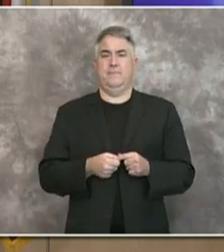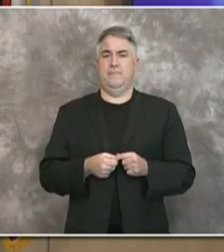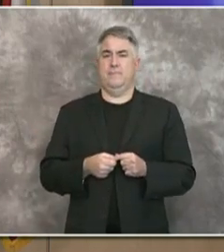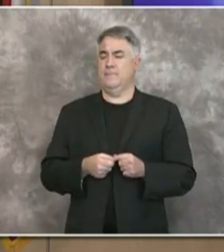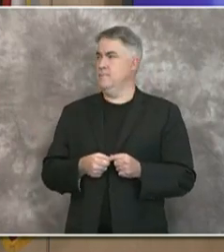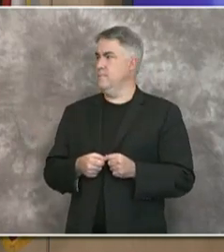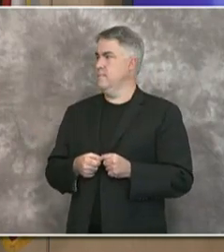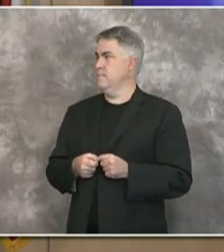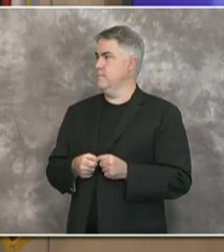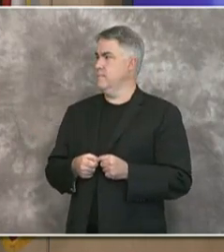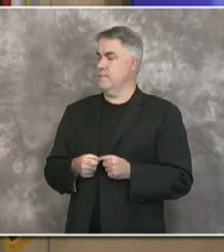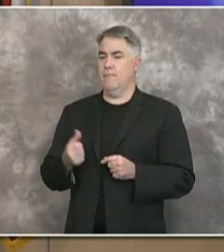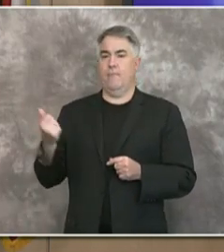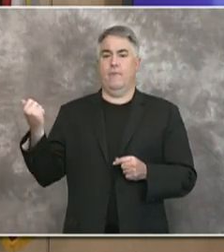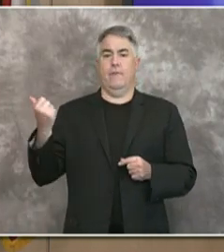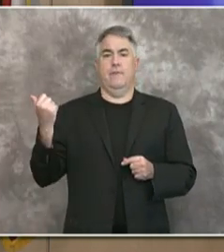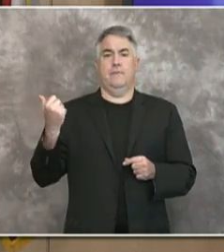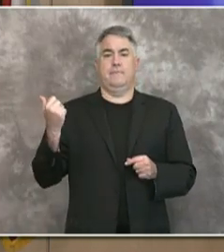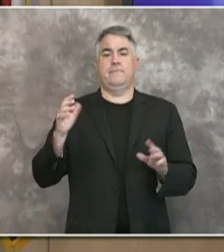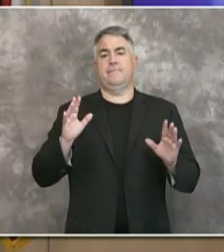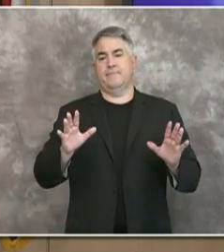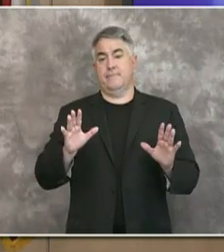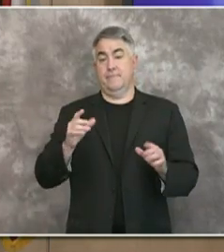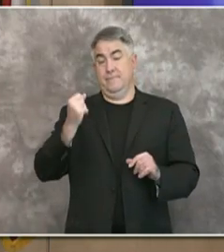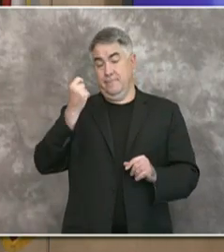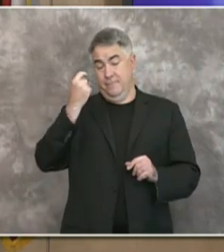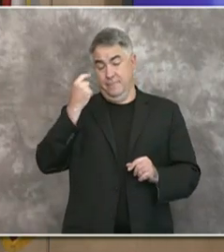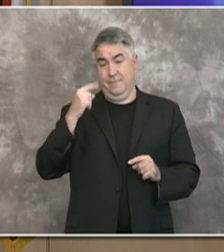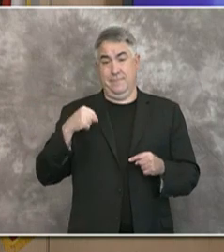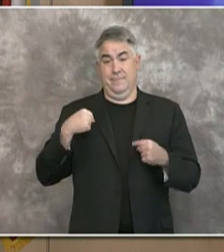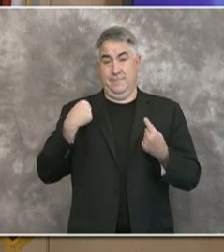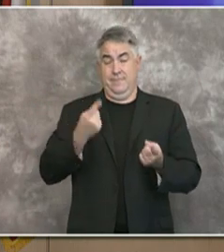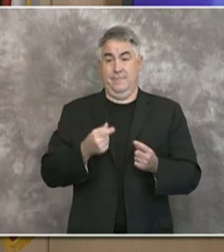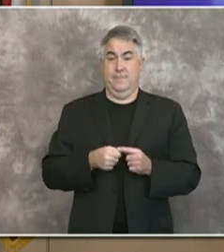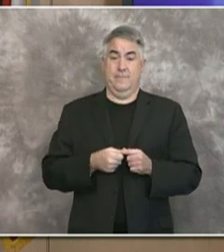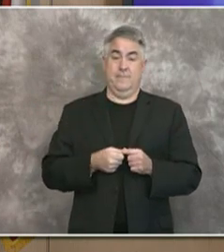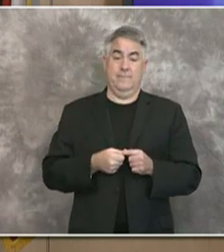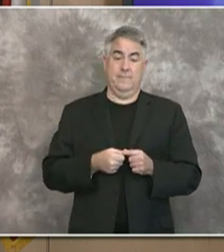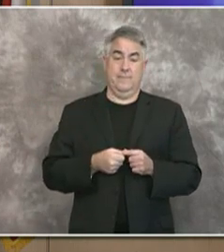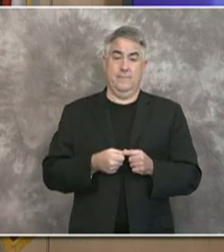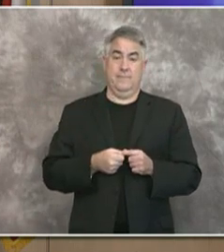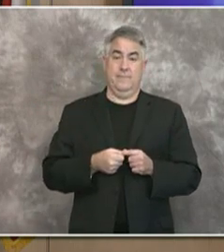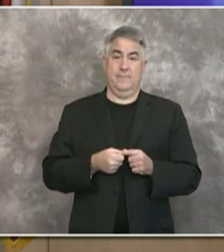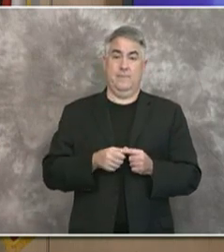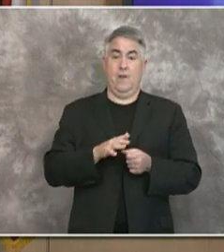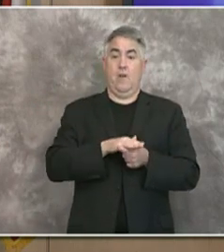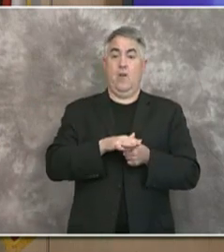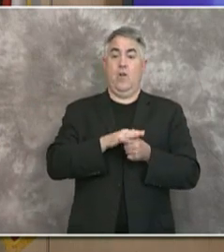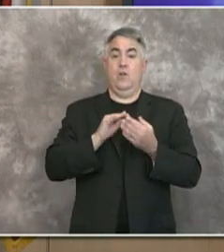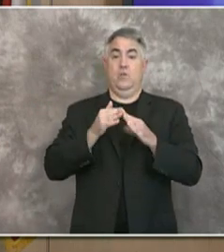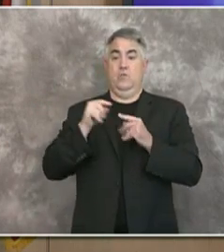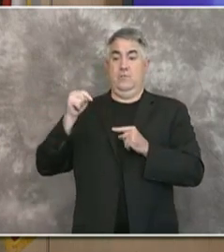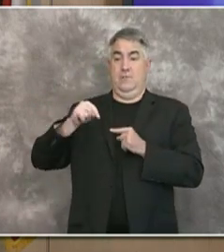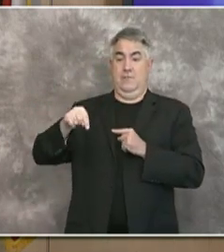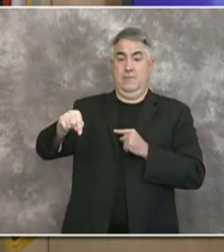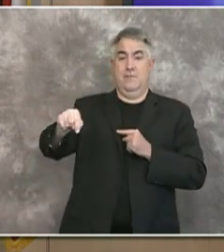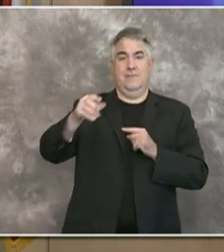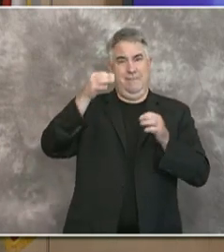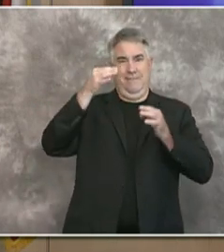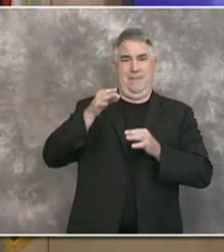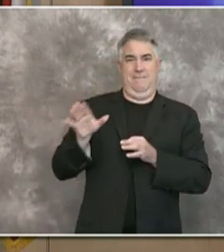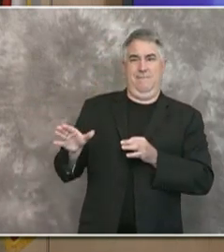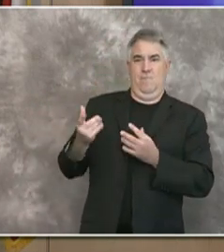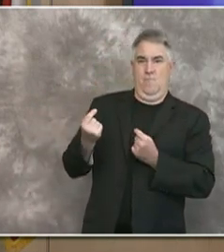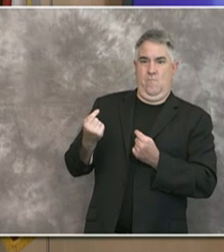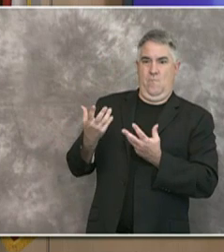Thank you, Bridget. You know, from the outset of this, there is local jurisdictions do have a lot of discretion, both in terms of